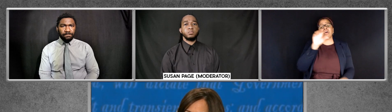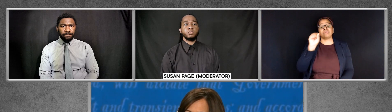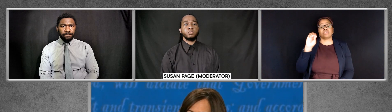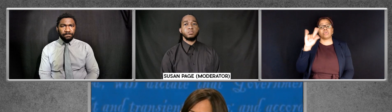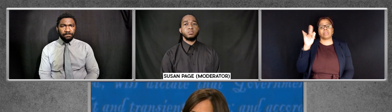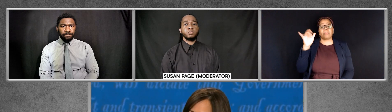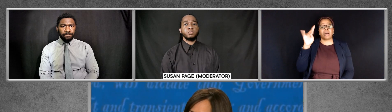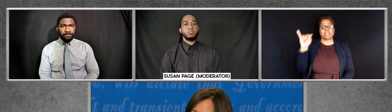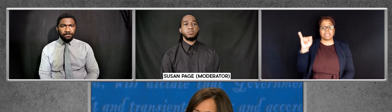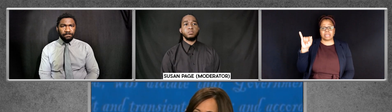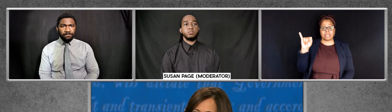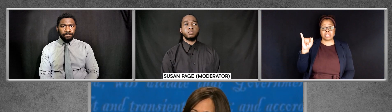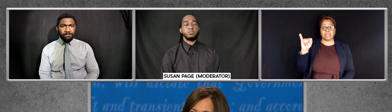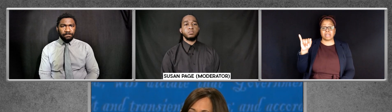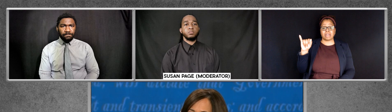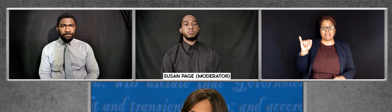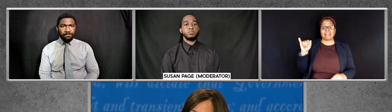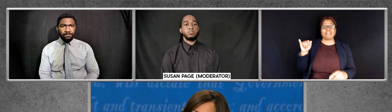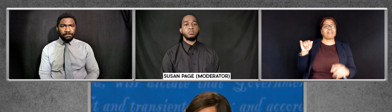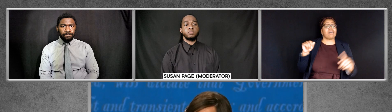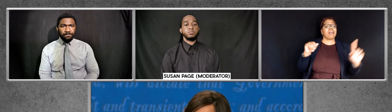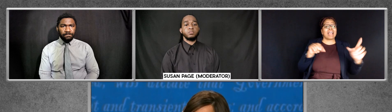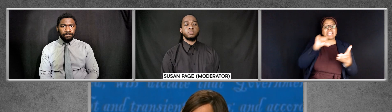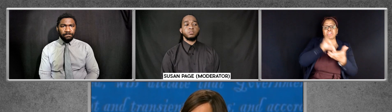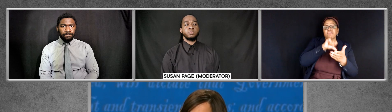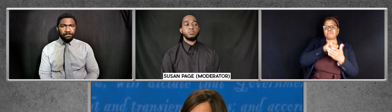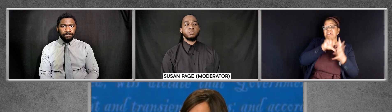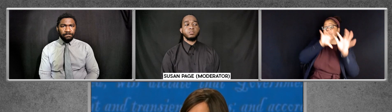strike on our troops in Iraq.